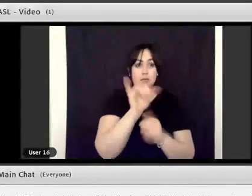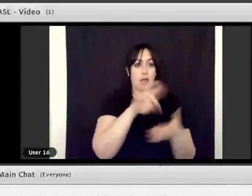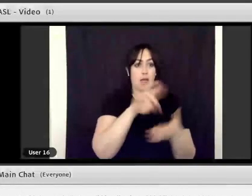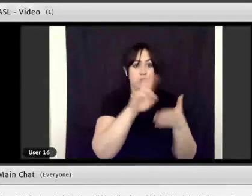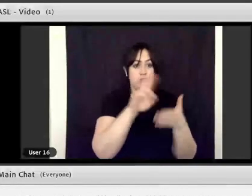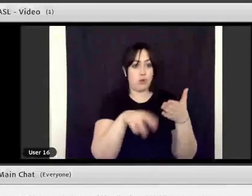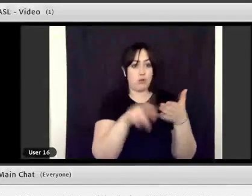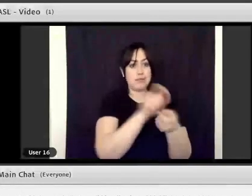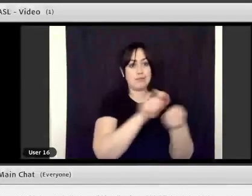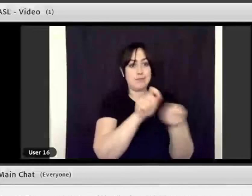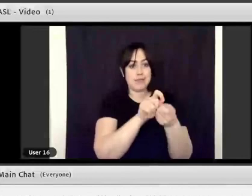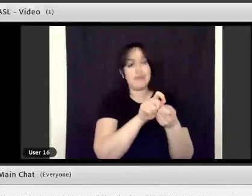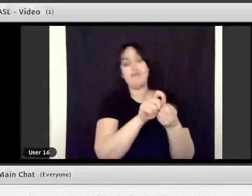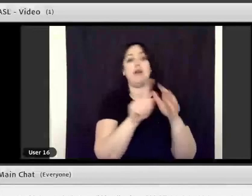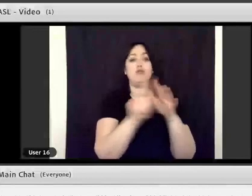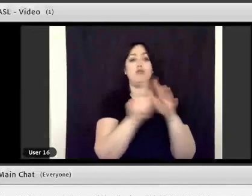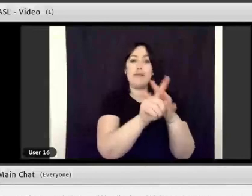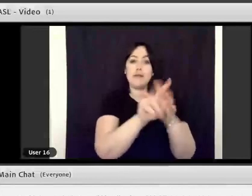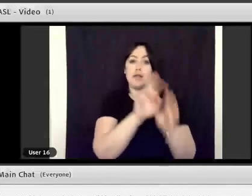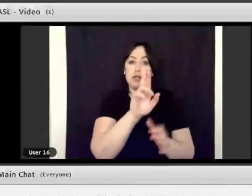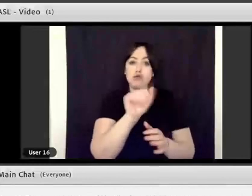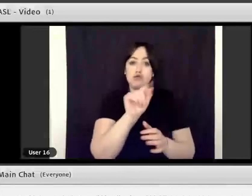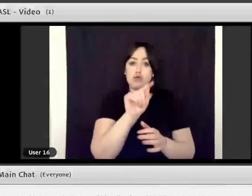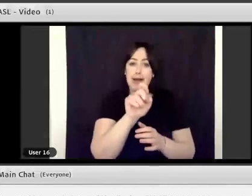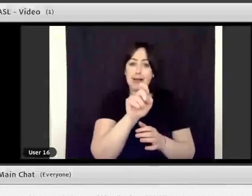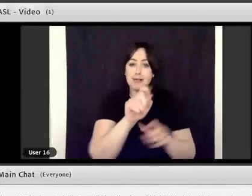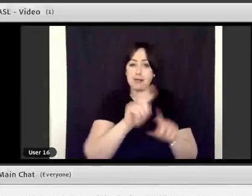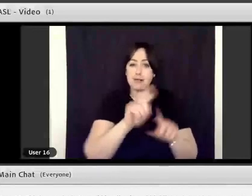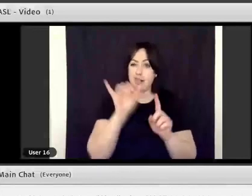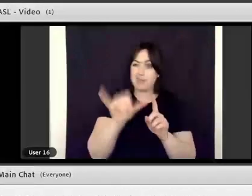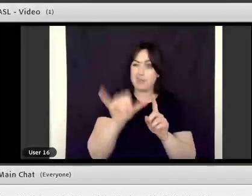accurate, or should there be some triangulation across multiple tools?